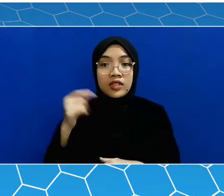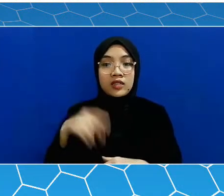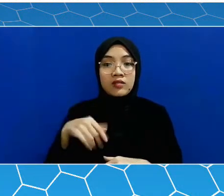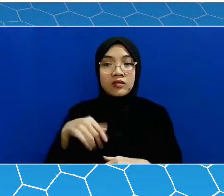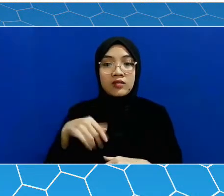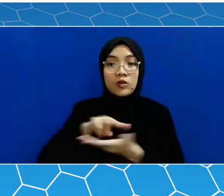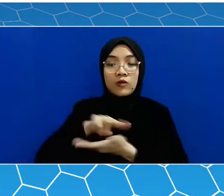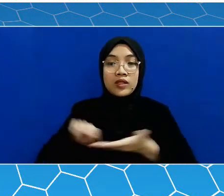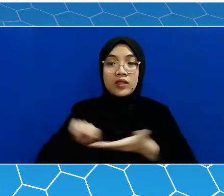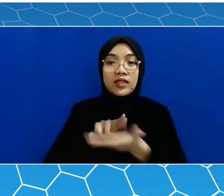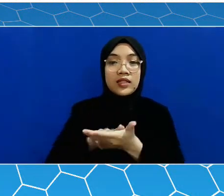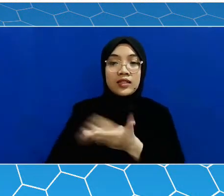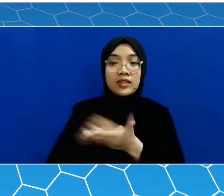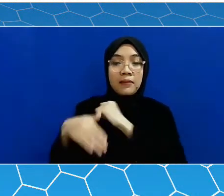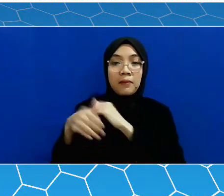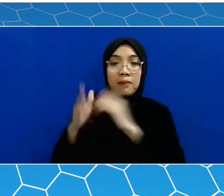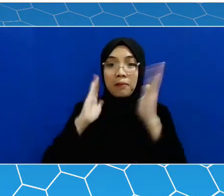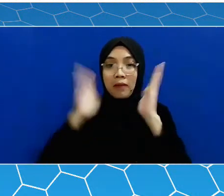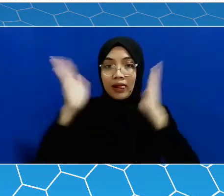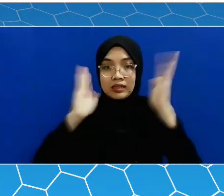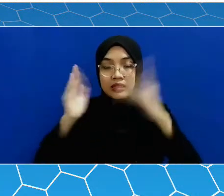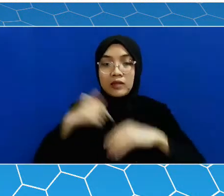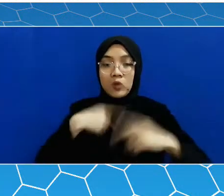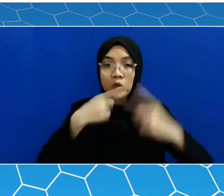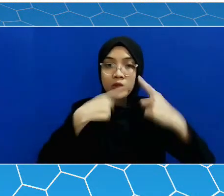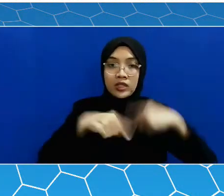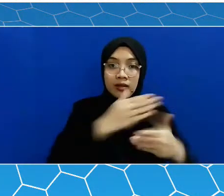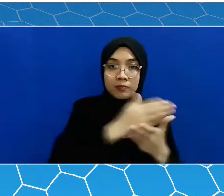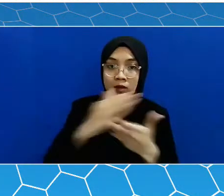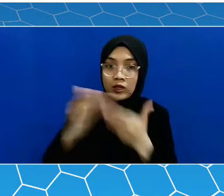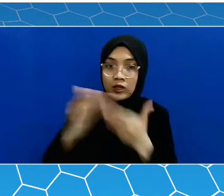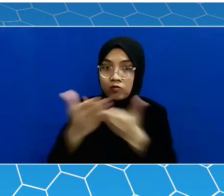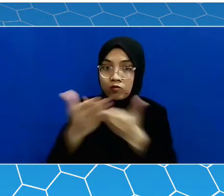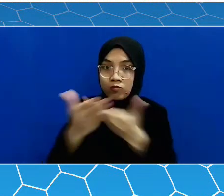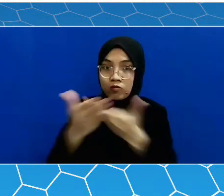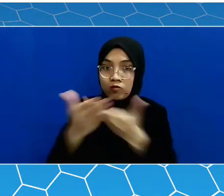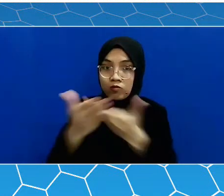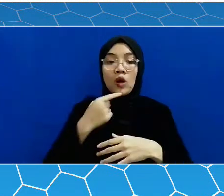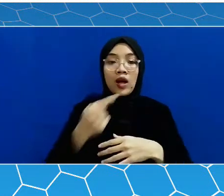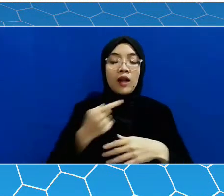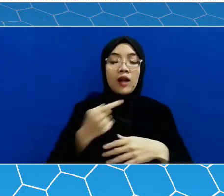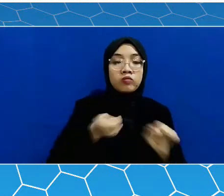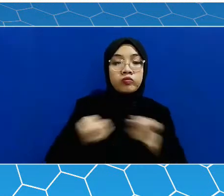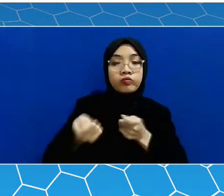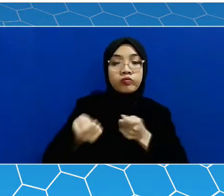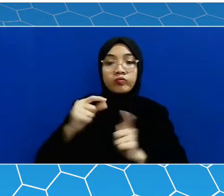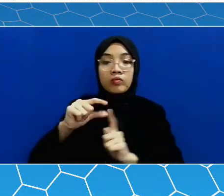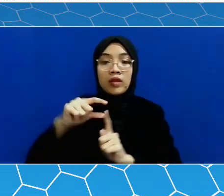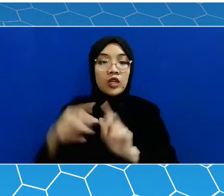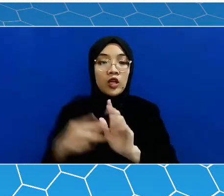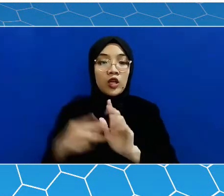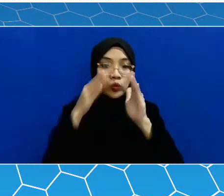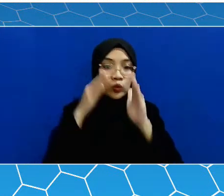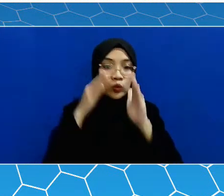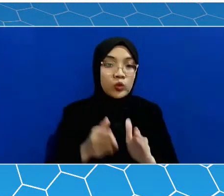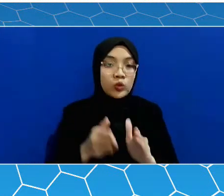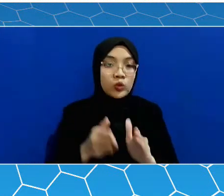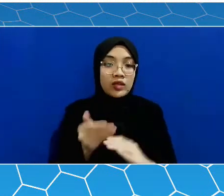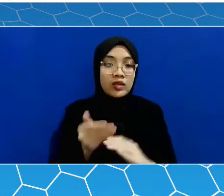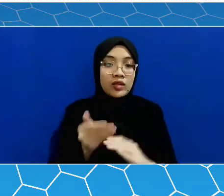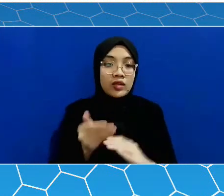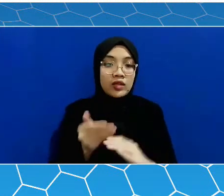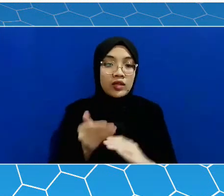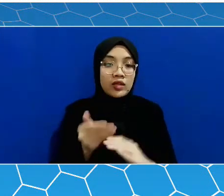of managing NCDs, especially in relation to the pre-COVID and also post-COVID situation.